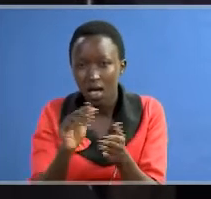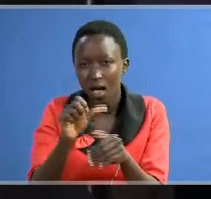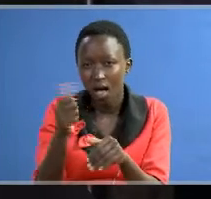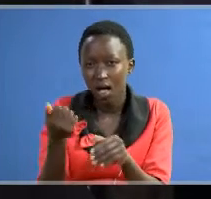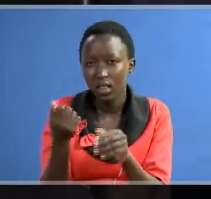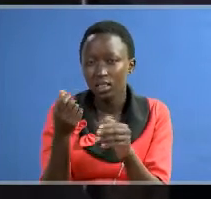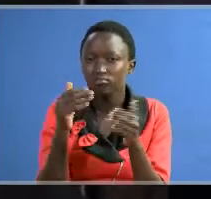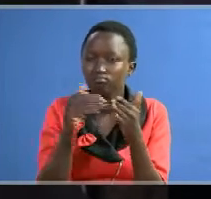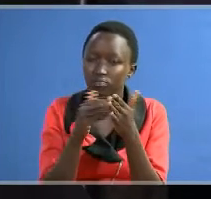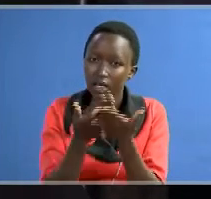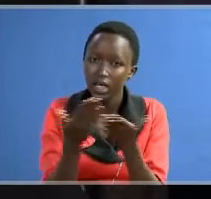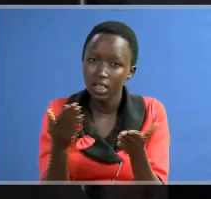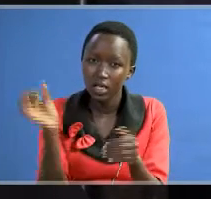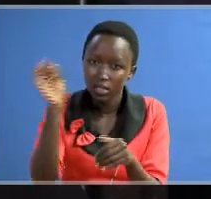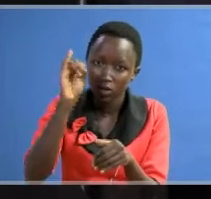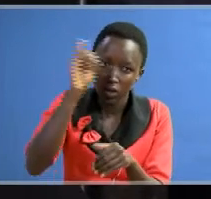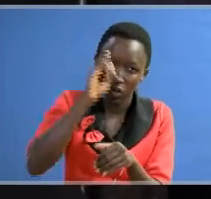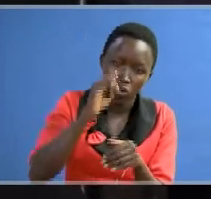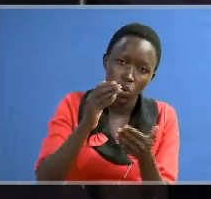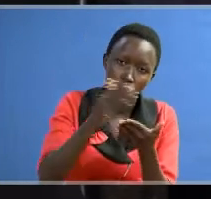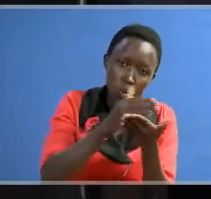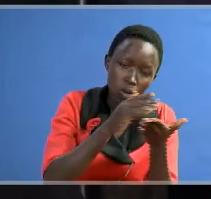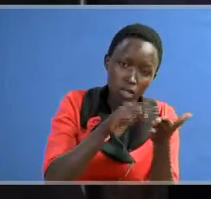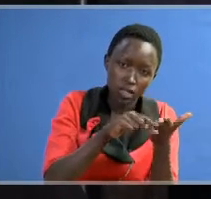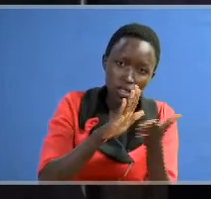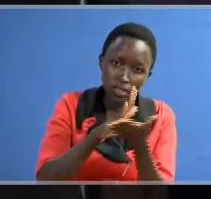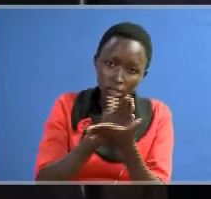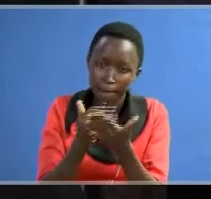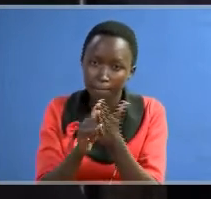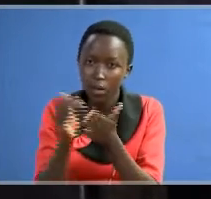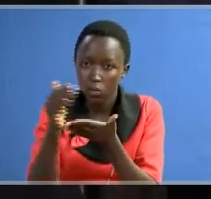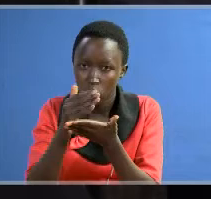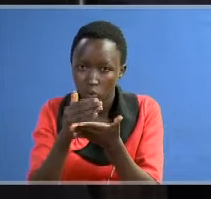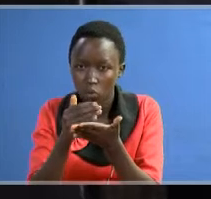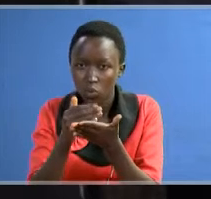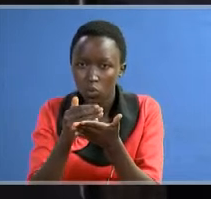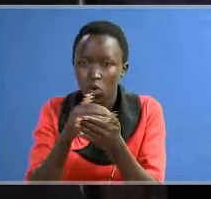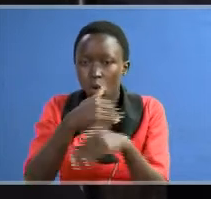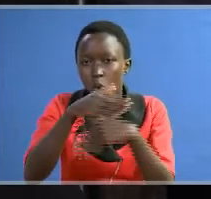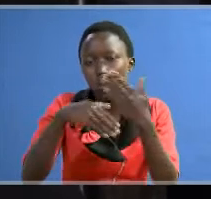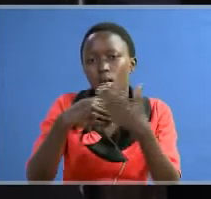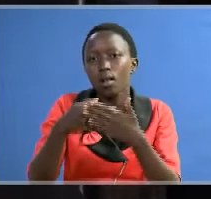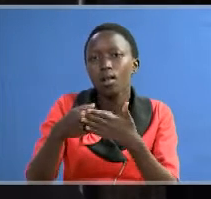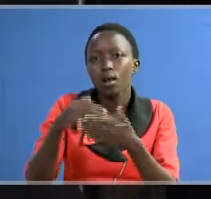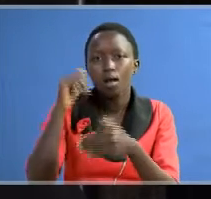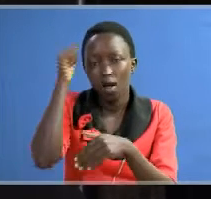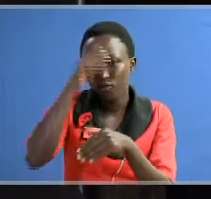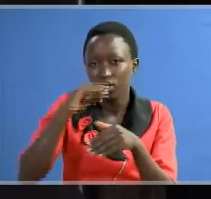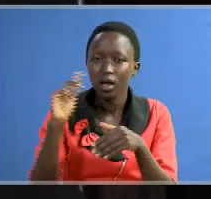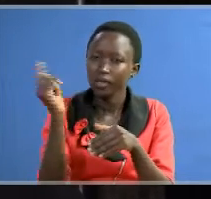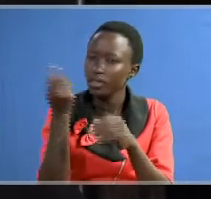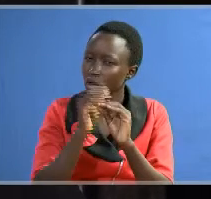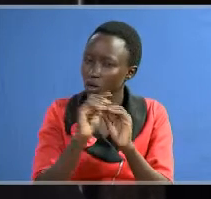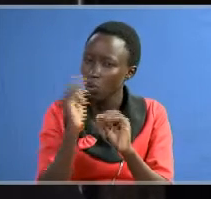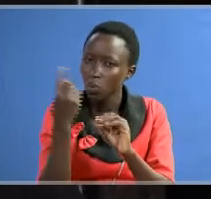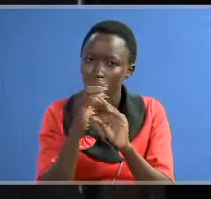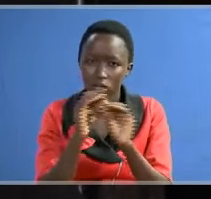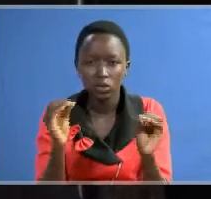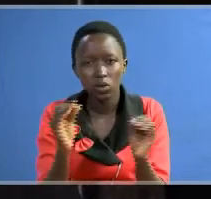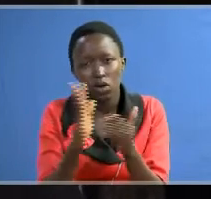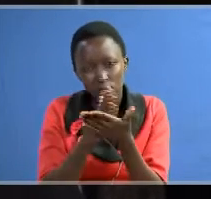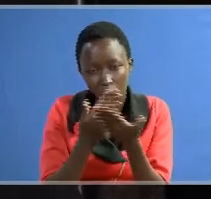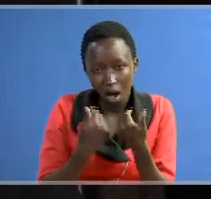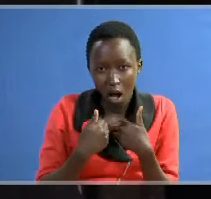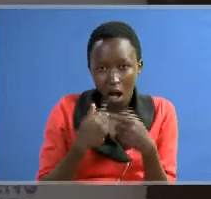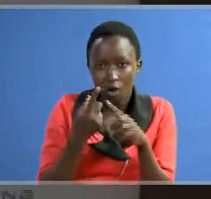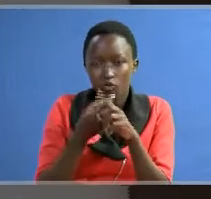the artifacts that he collected. This is some of the collection he collected all over Africa, not only in Kenya. You'll get things from Kenya,